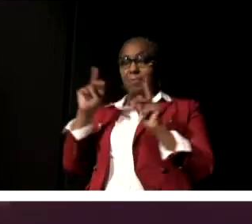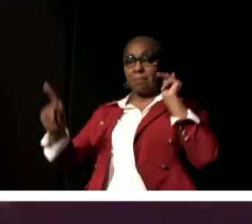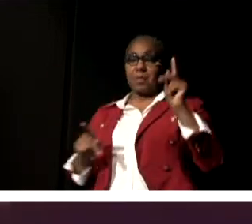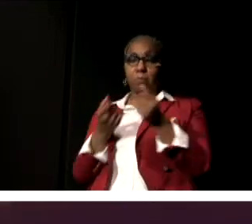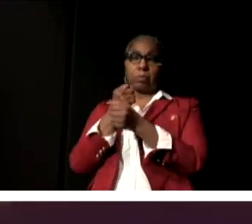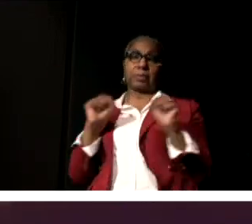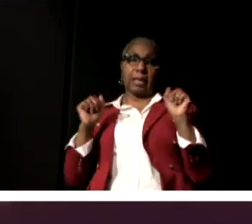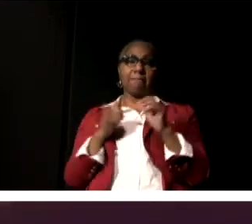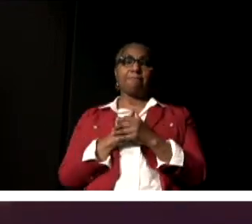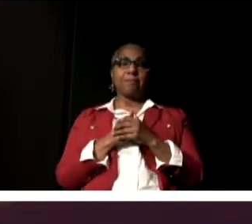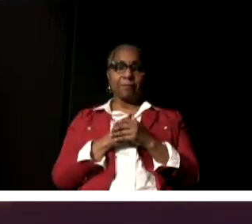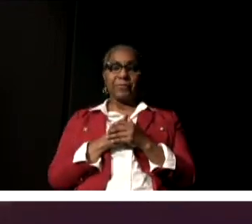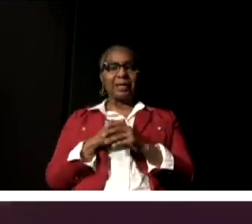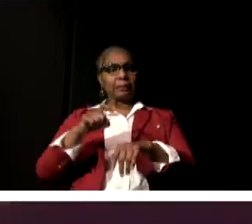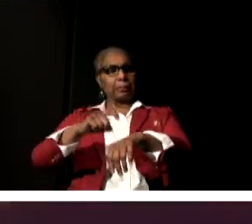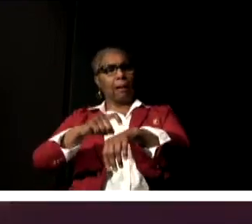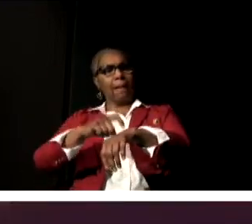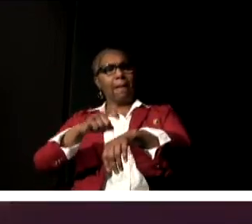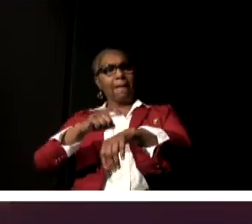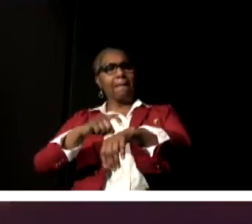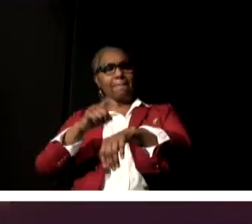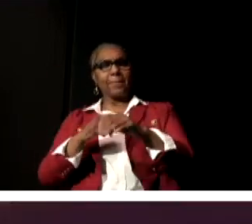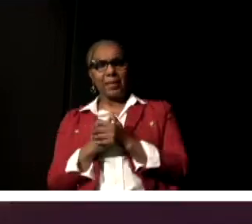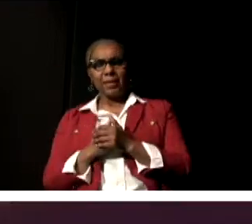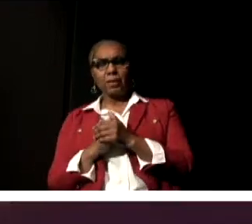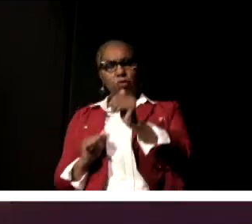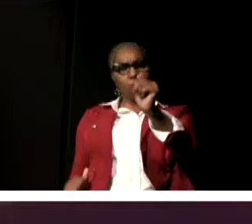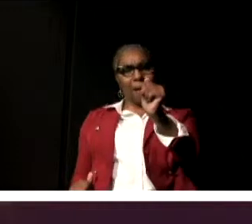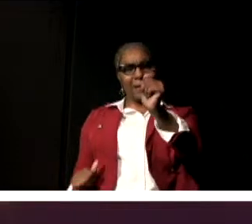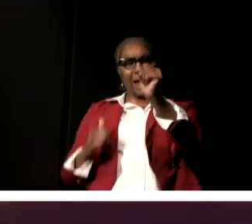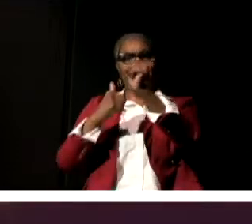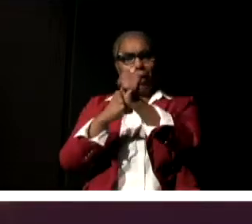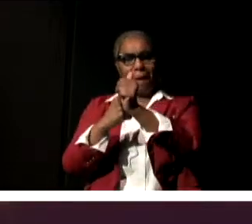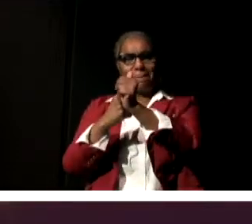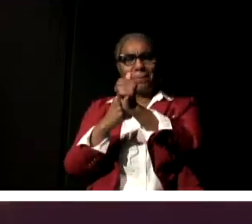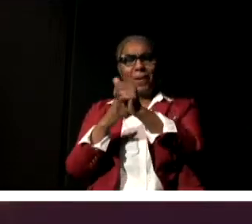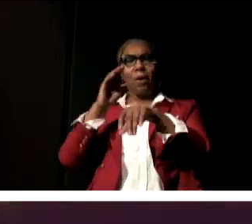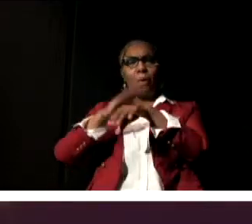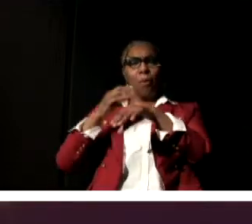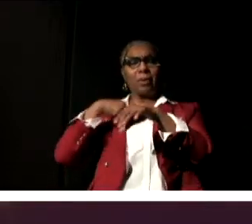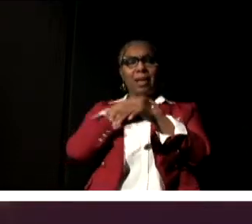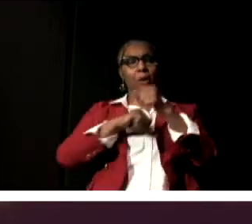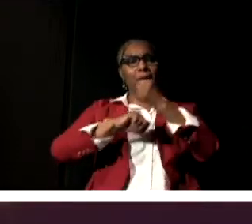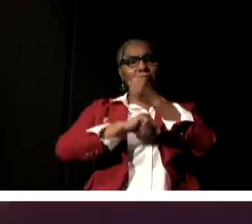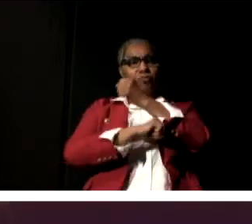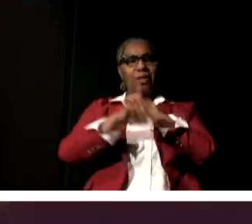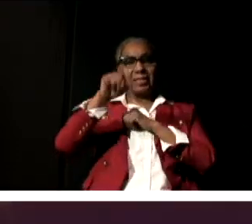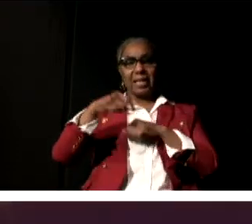safe. It's time to play catch up on our infrastructure